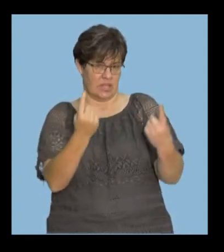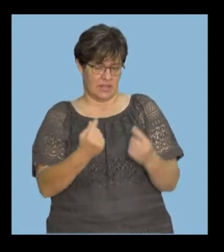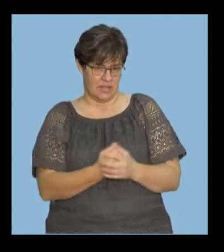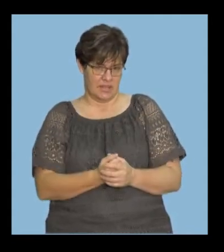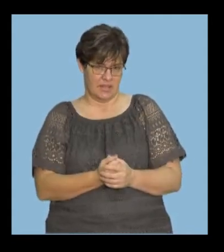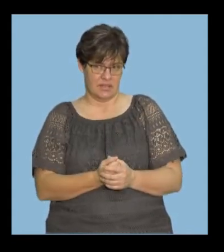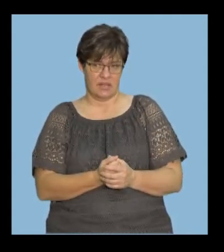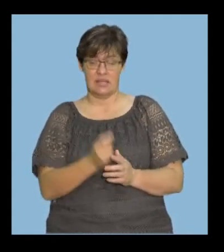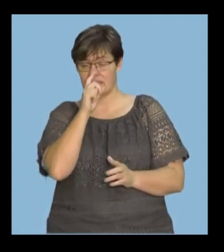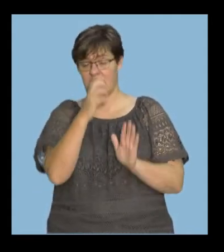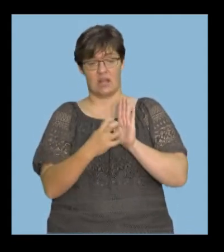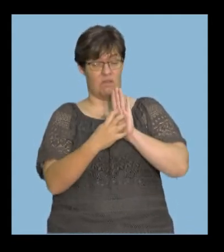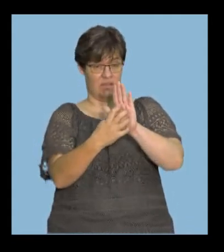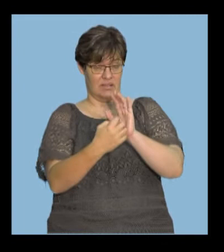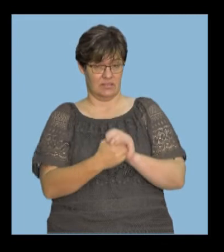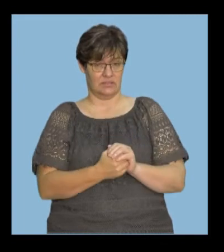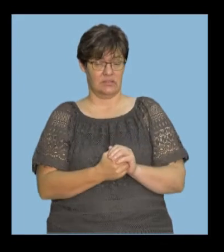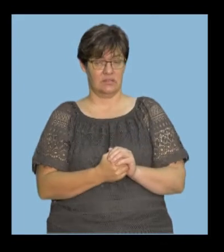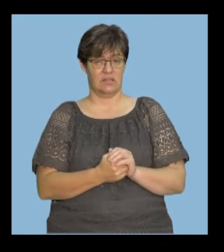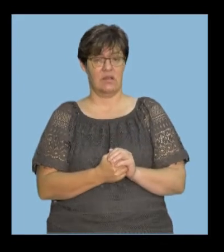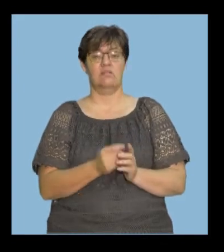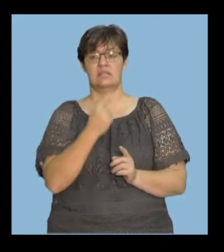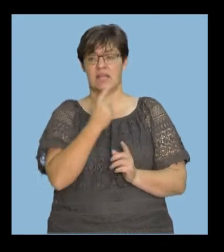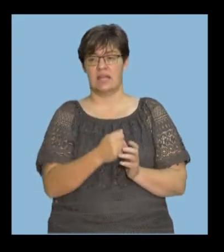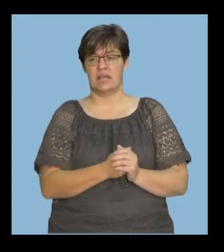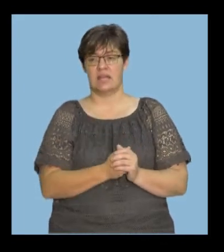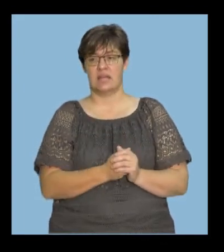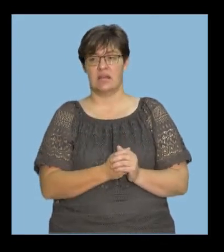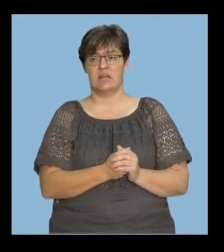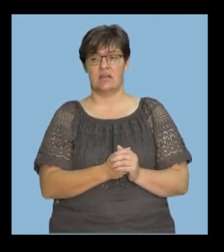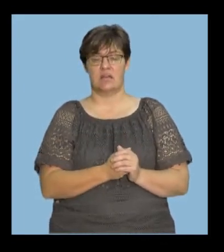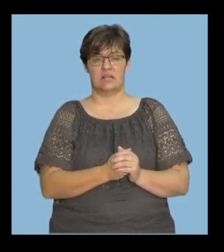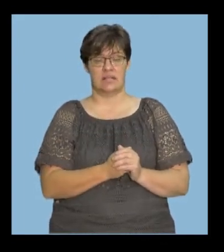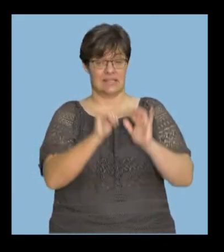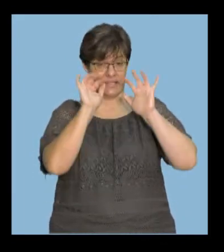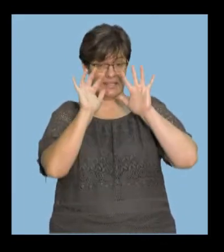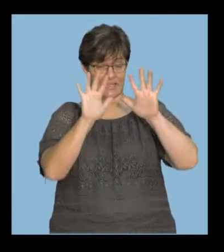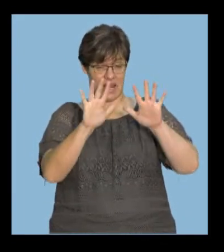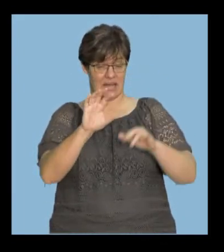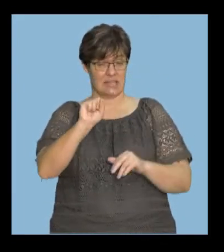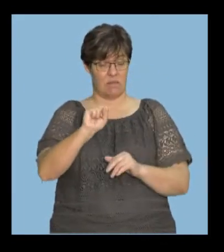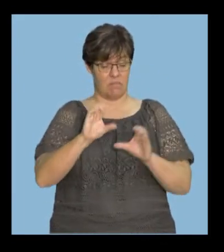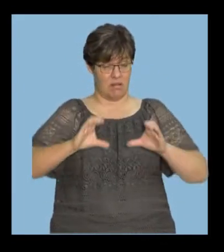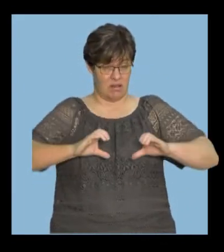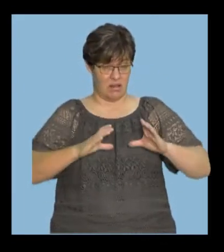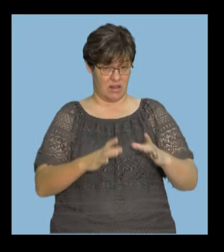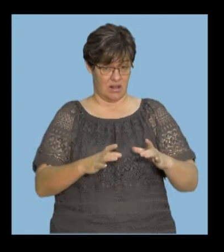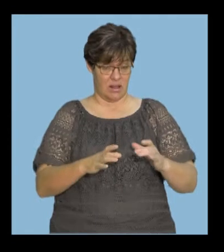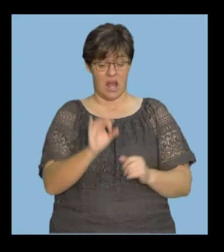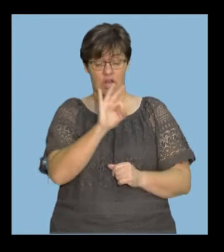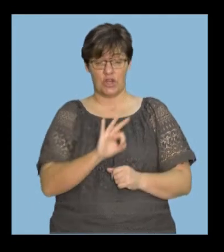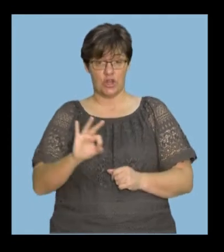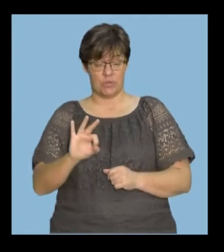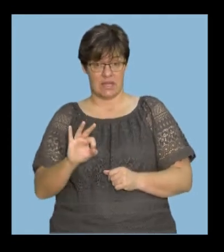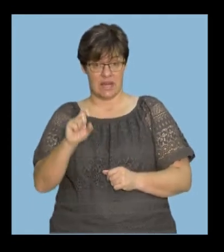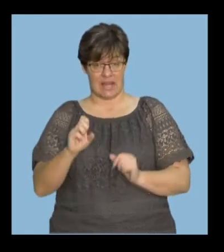each other. And if we look at it graphically, we're going to take those ones and we're going to say, there we go, we've got 10 in the sample space,